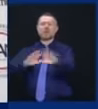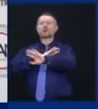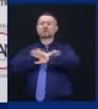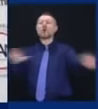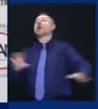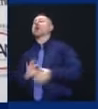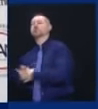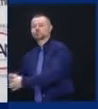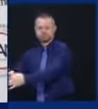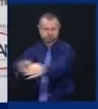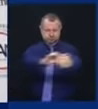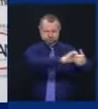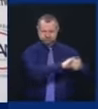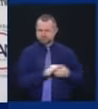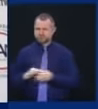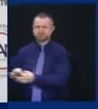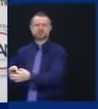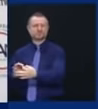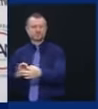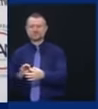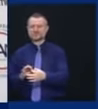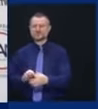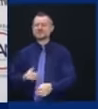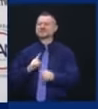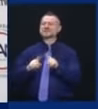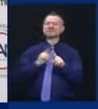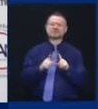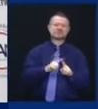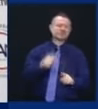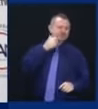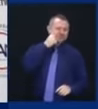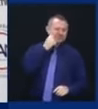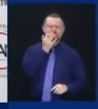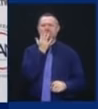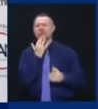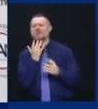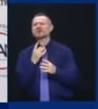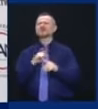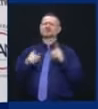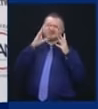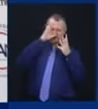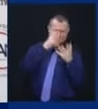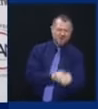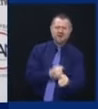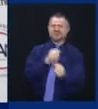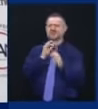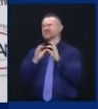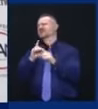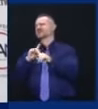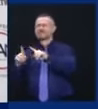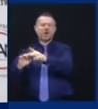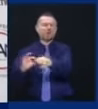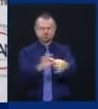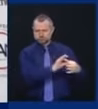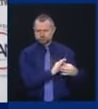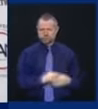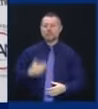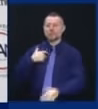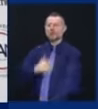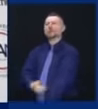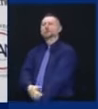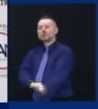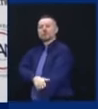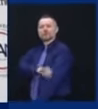different colors and different faiths, but we together rolled up our sleeves to